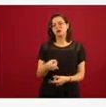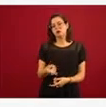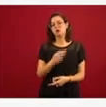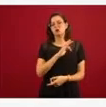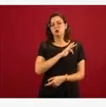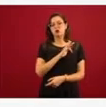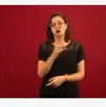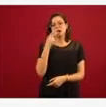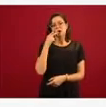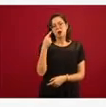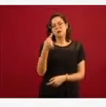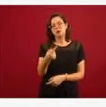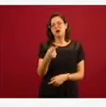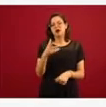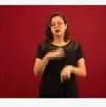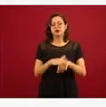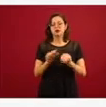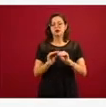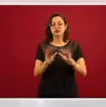And